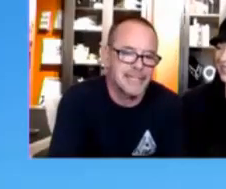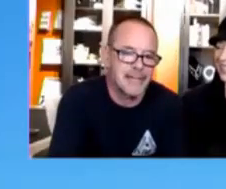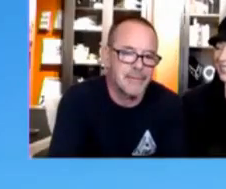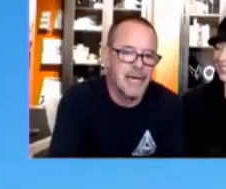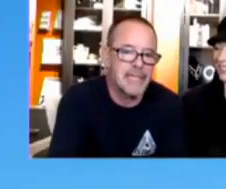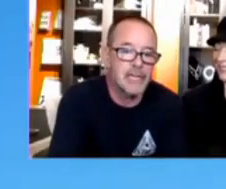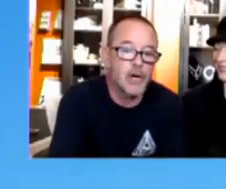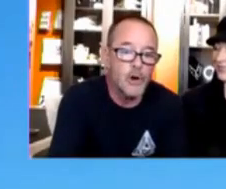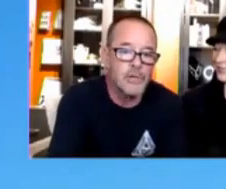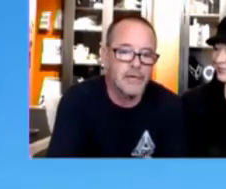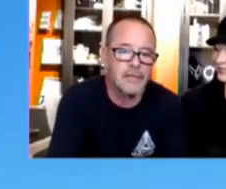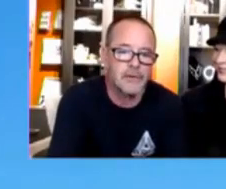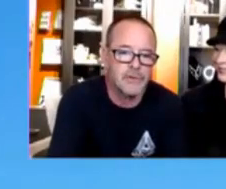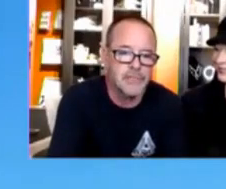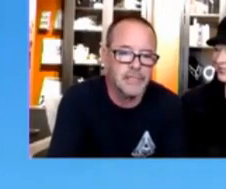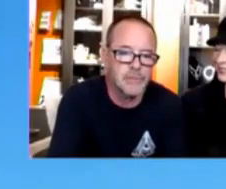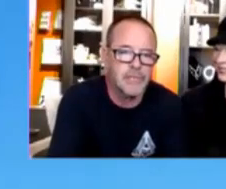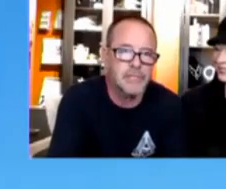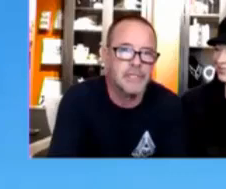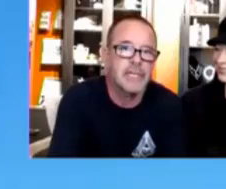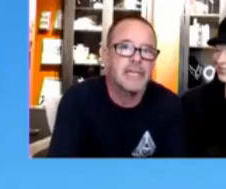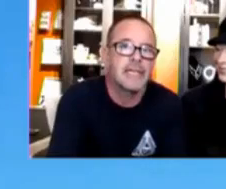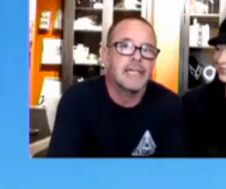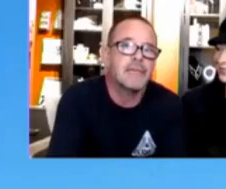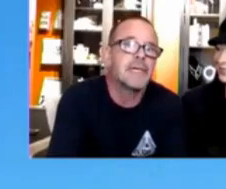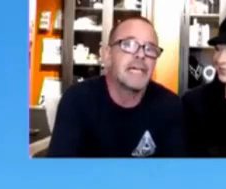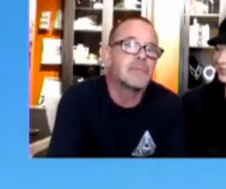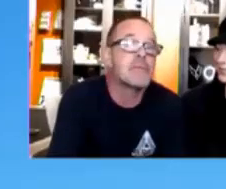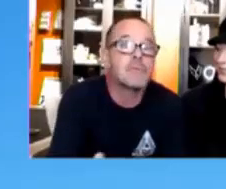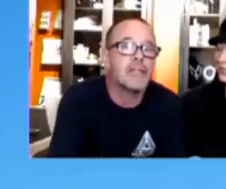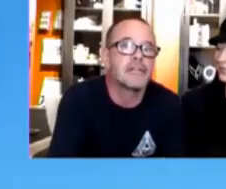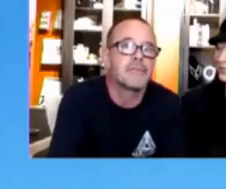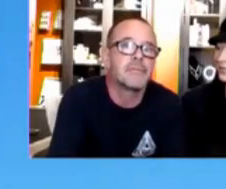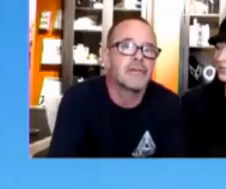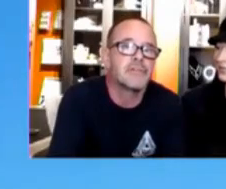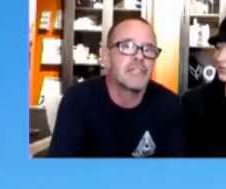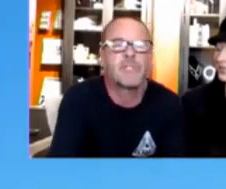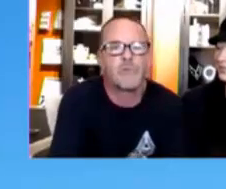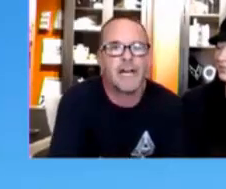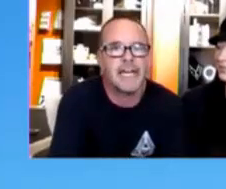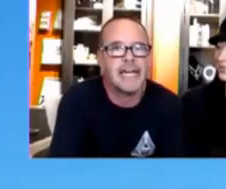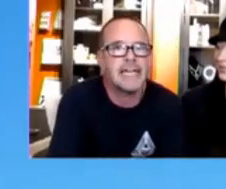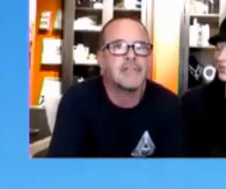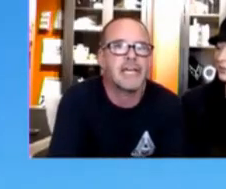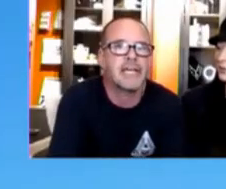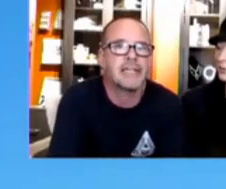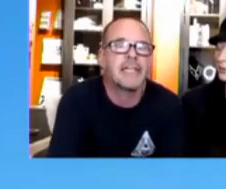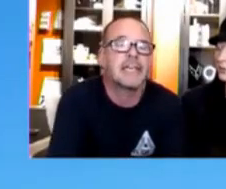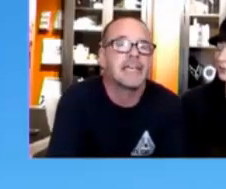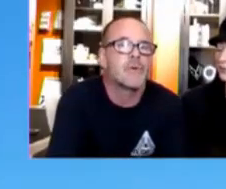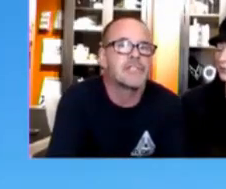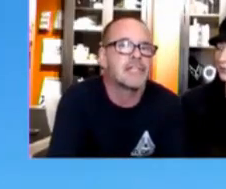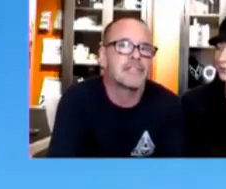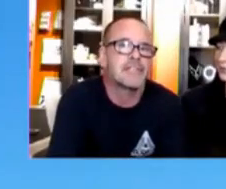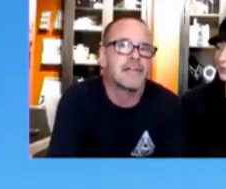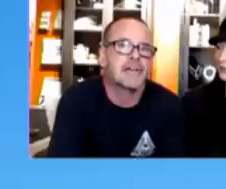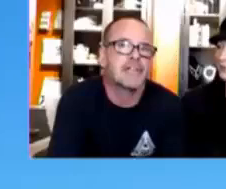And then Kona, who you see in this picture, he became the big brother because he was the right age, and he